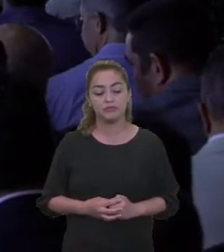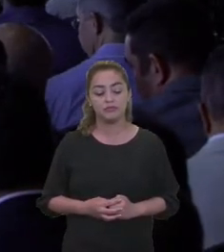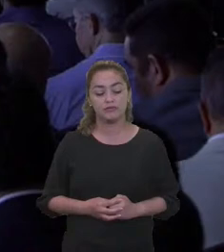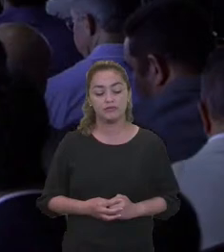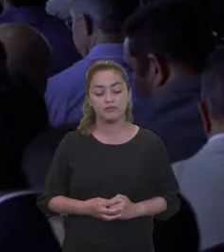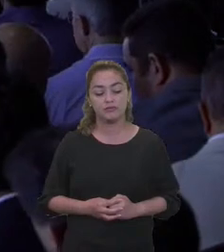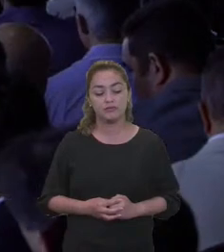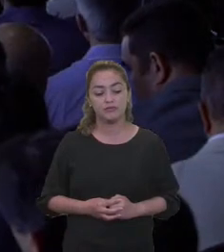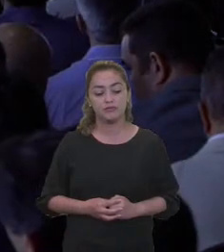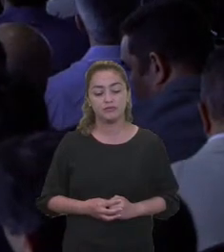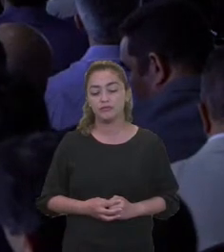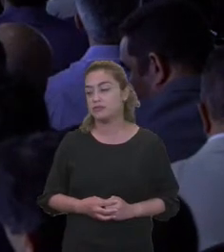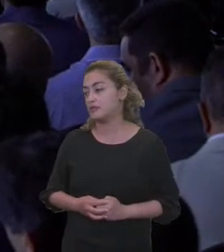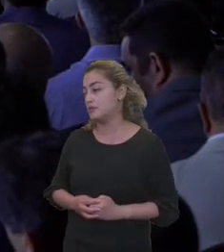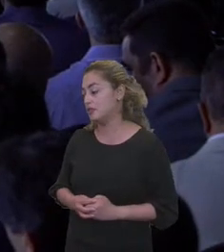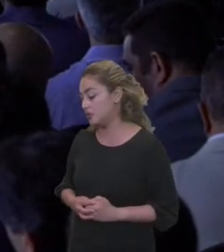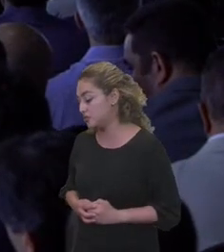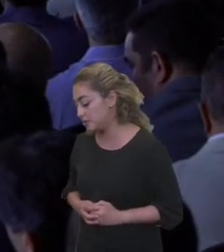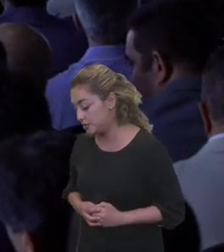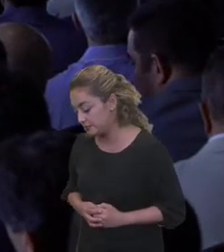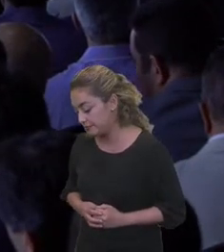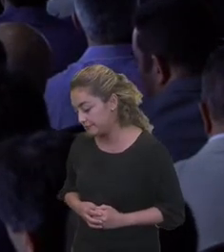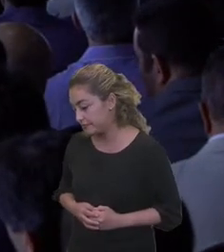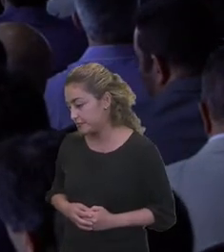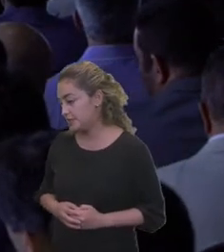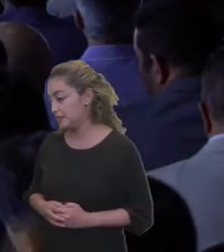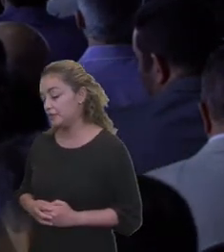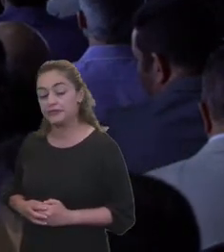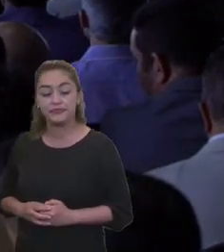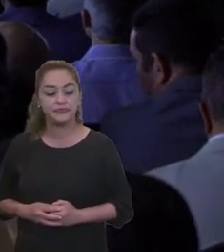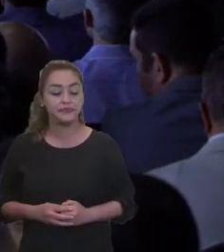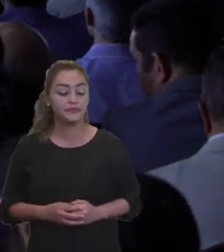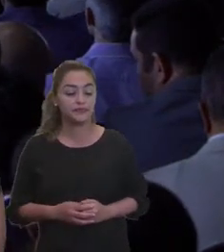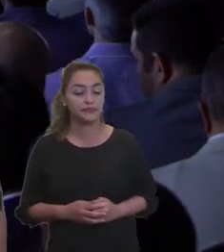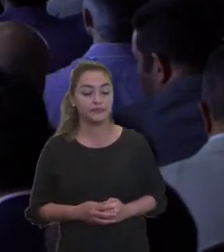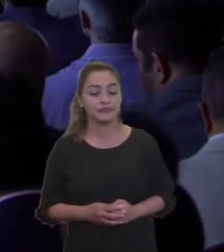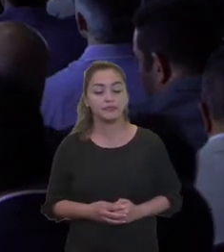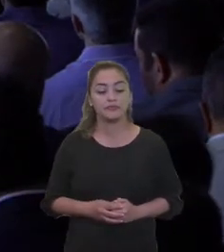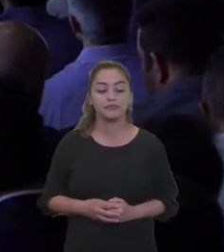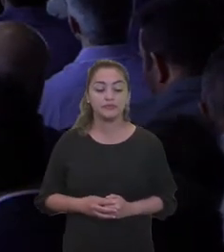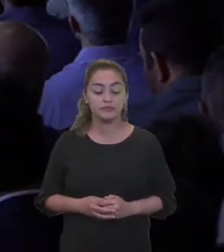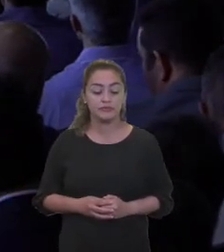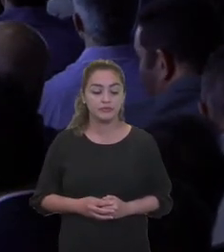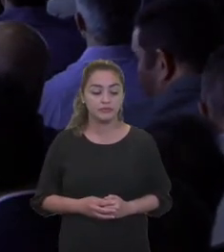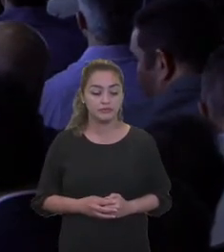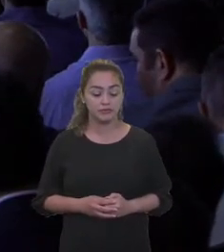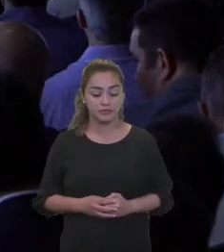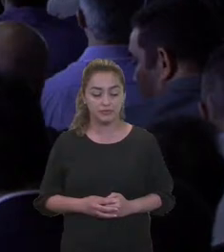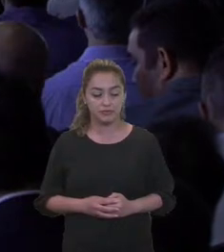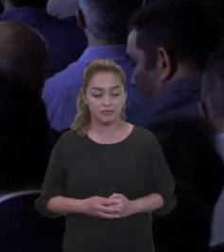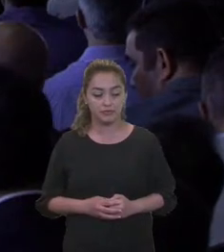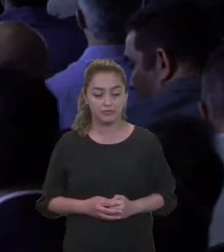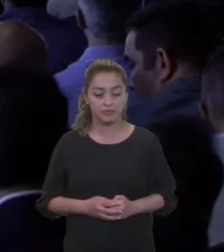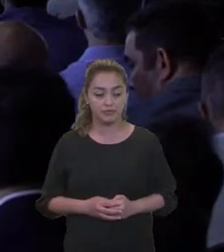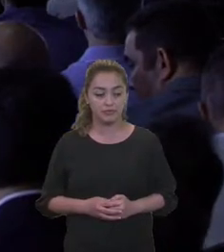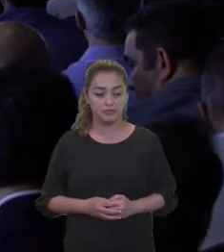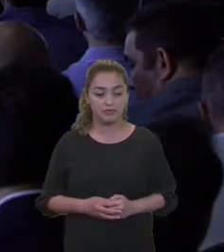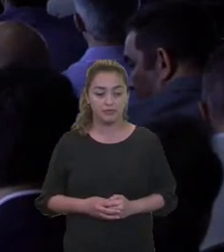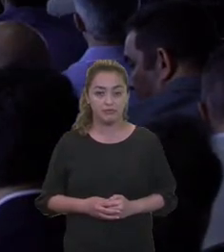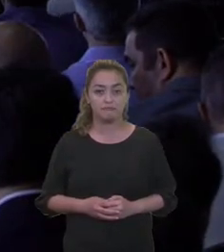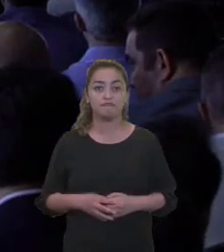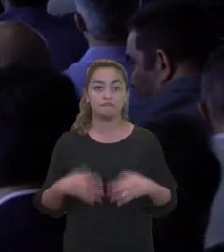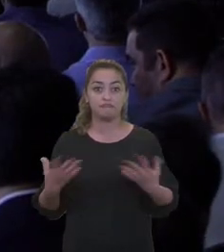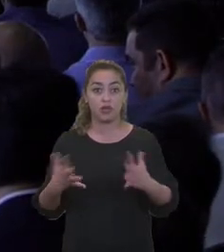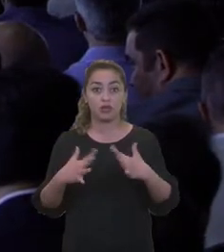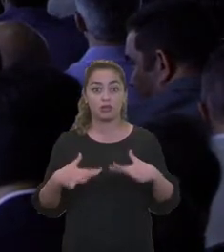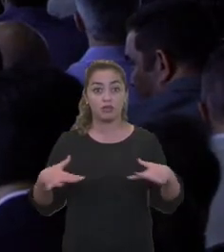Brazil. And only then I could see the importance to have a safe environment in the company where you